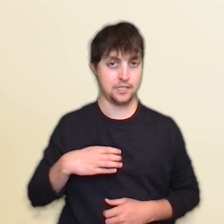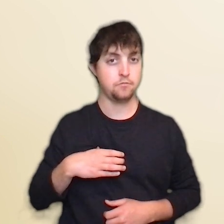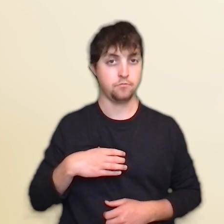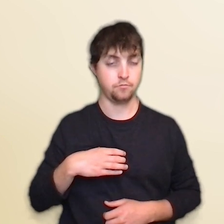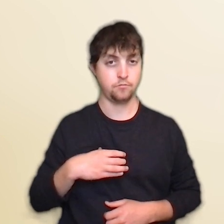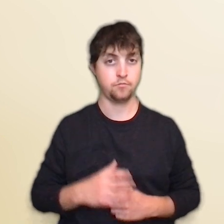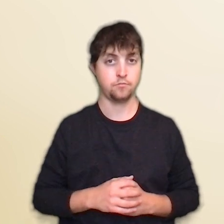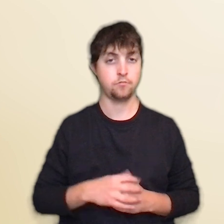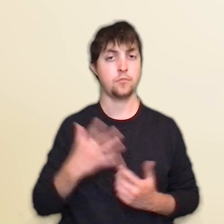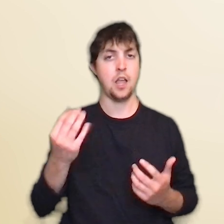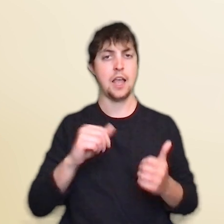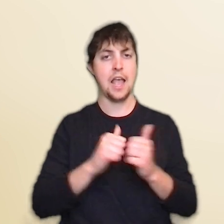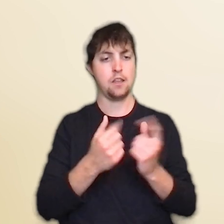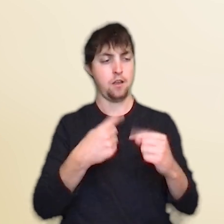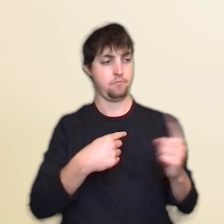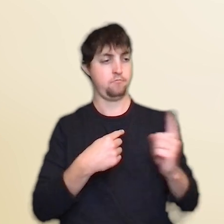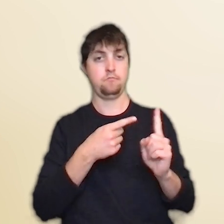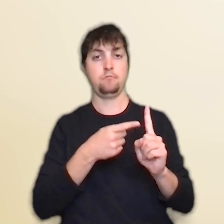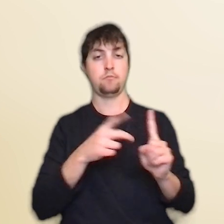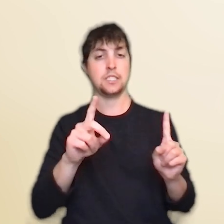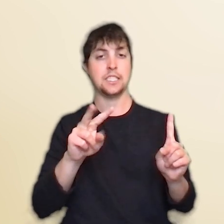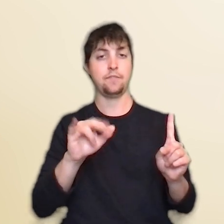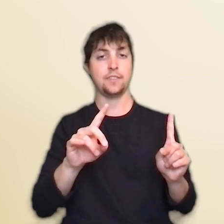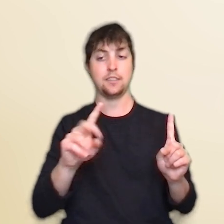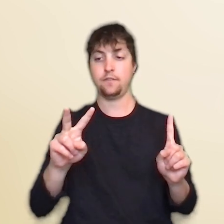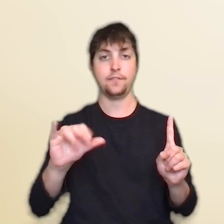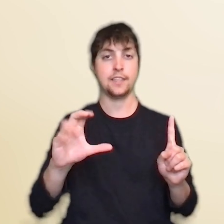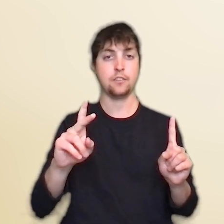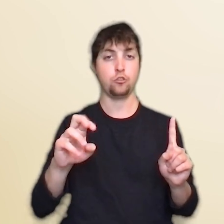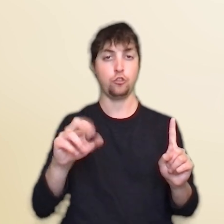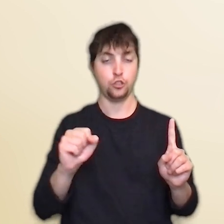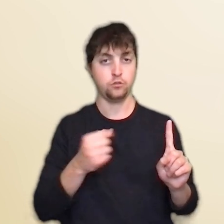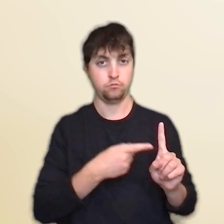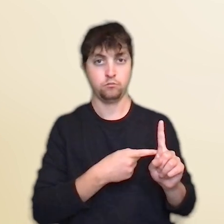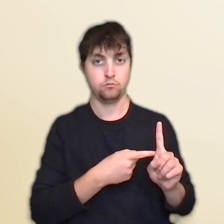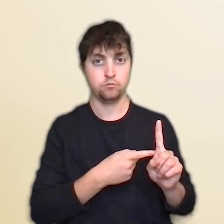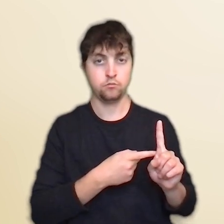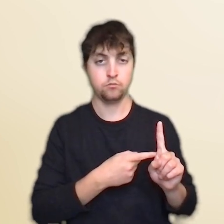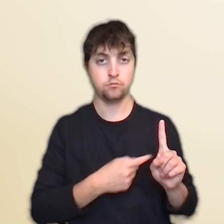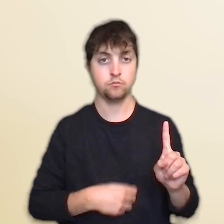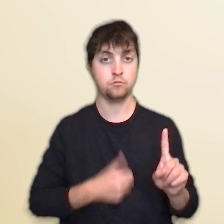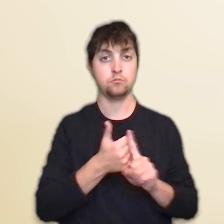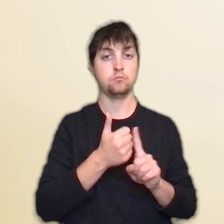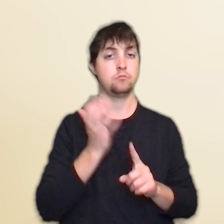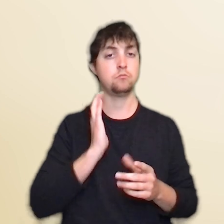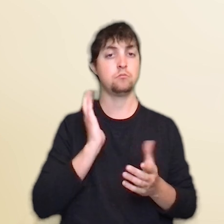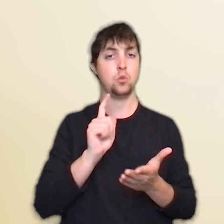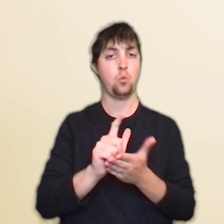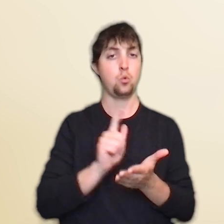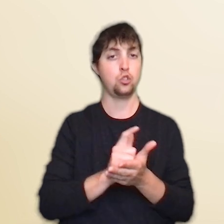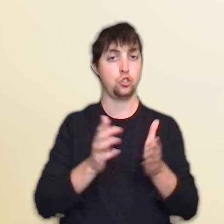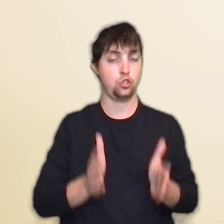Advisory Committee, and how it came about that David Vickers, who was